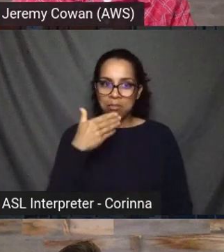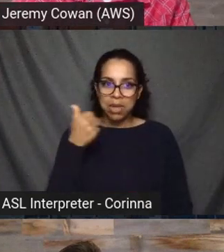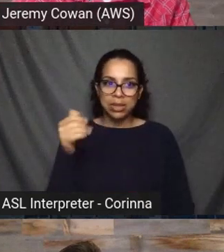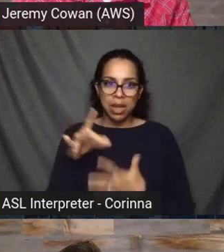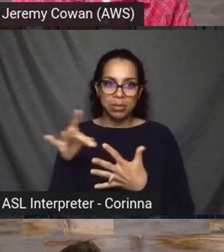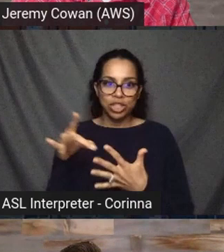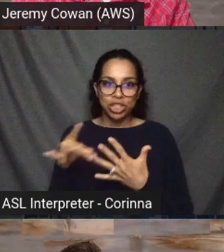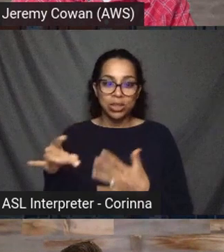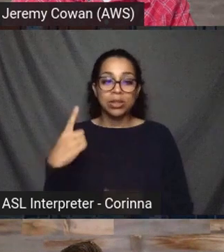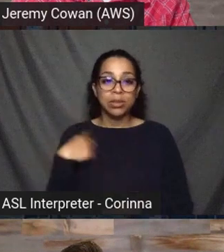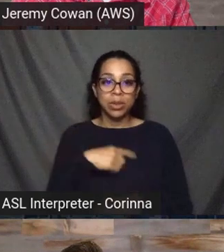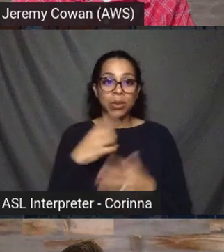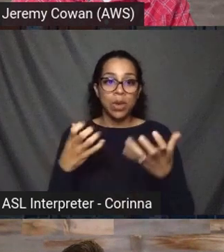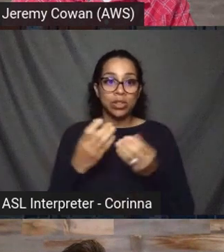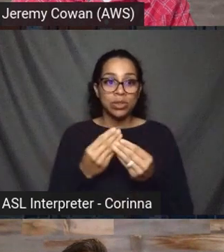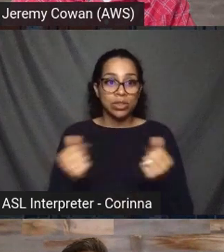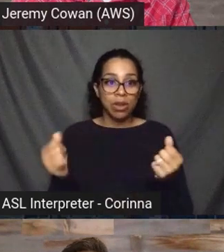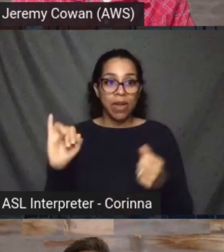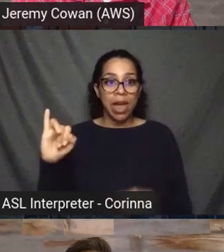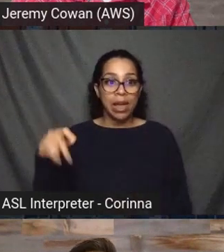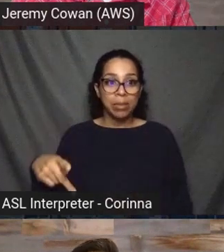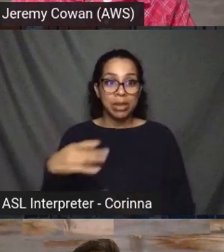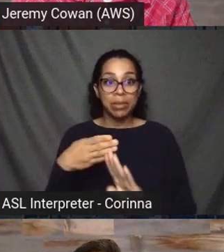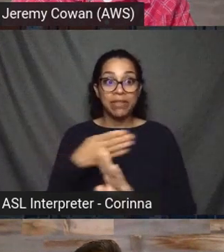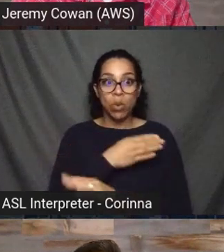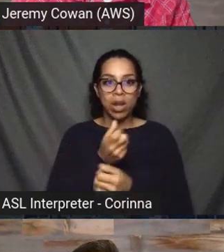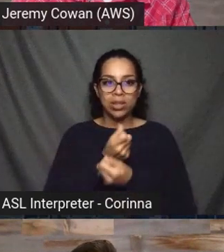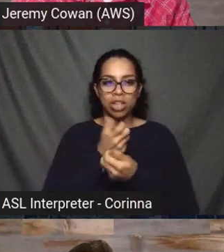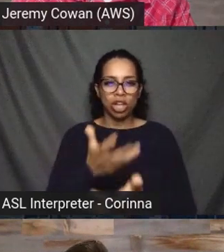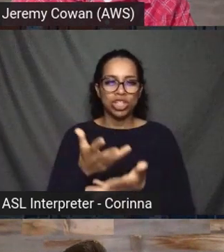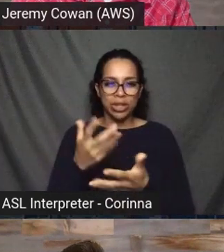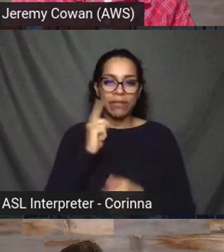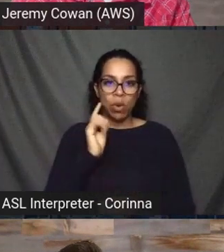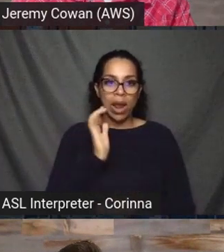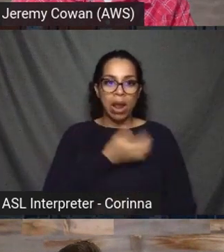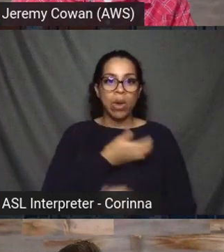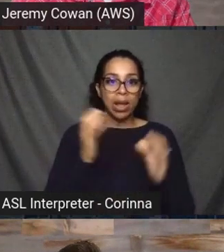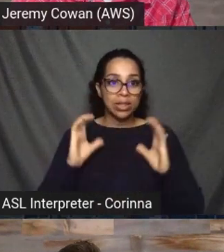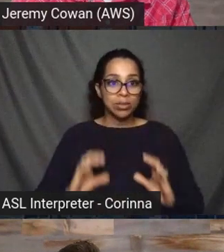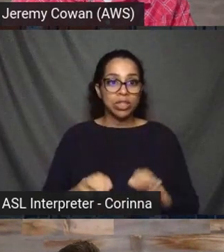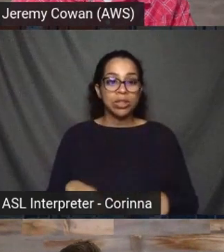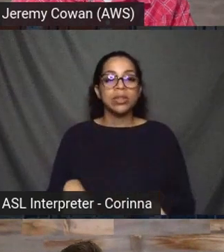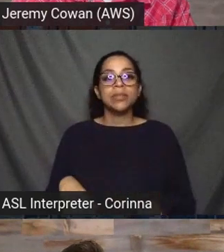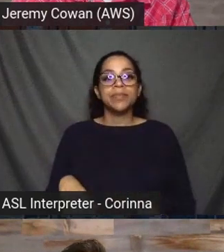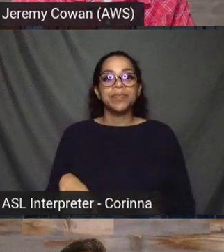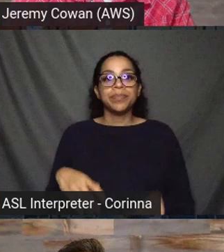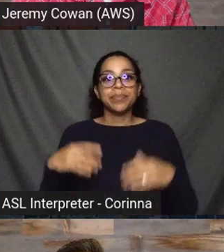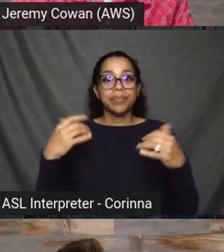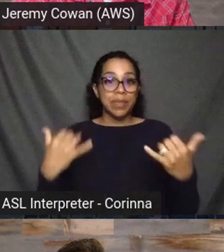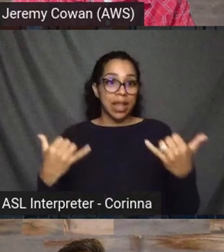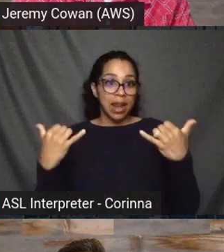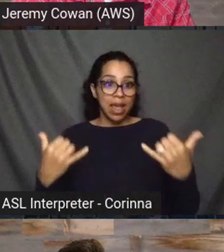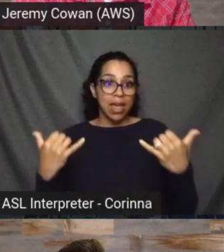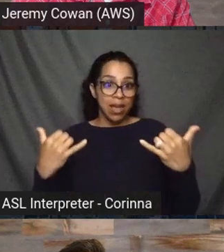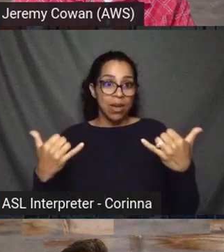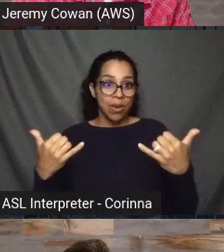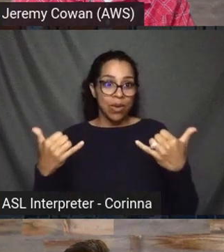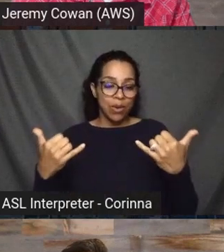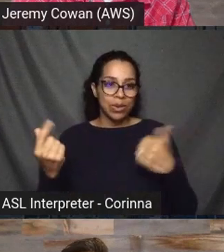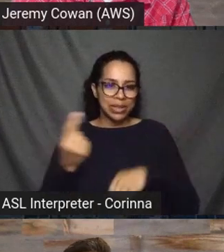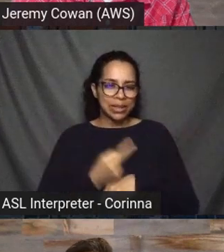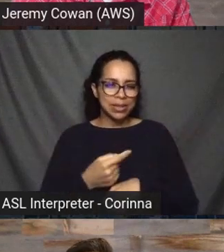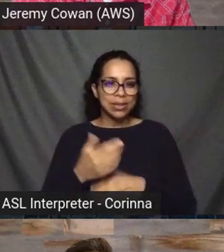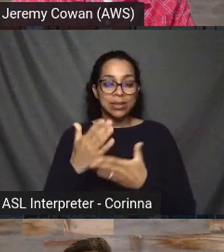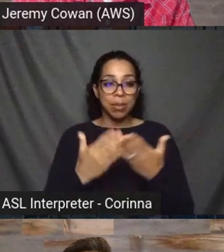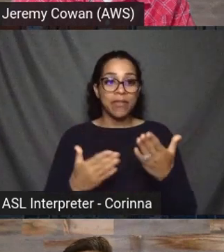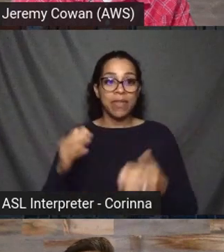an IPv4 exhaustion for our customer. And we also live in this real world where actually some of the applications are